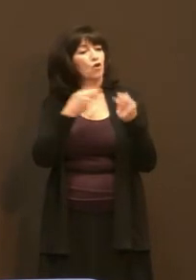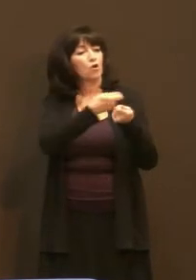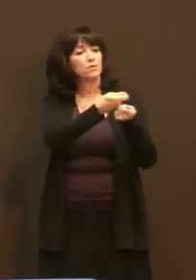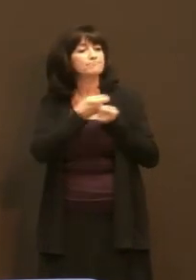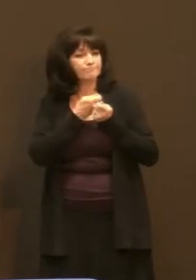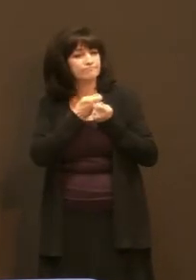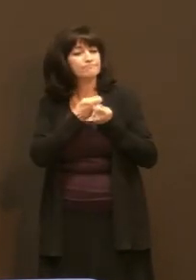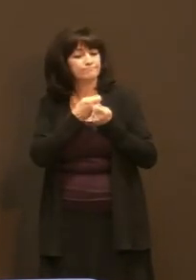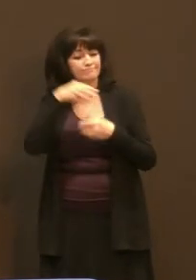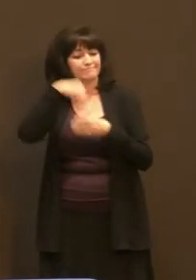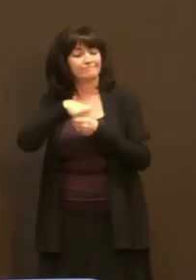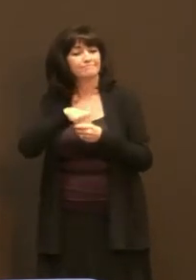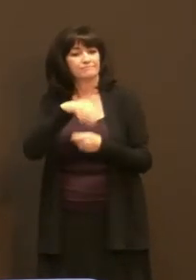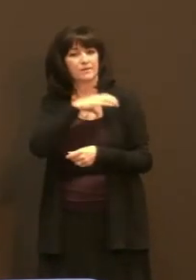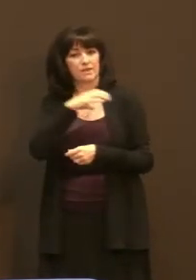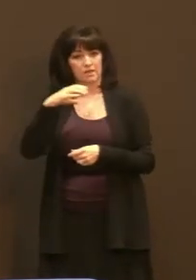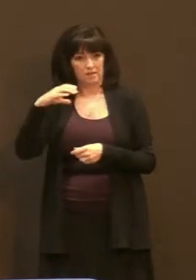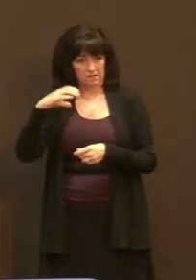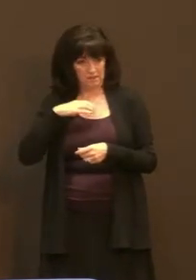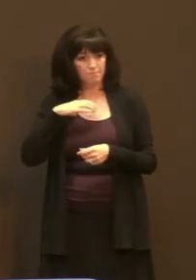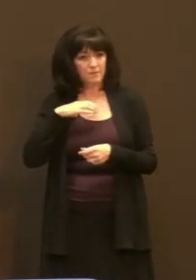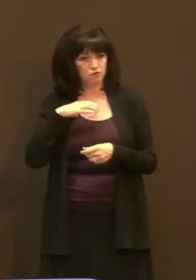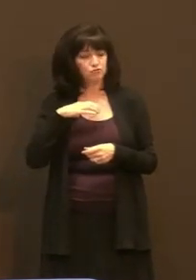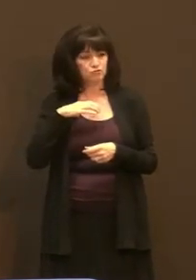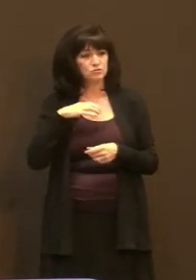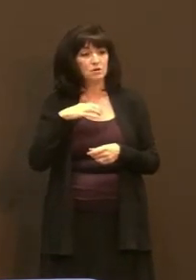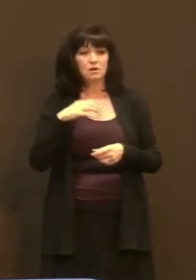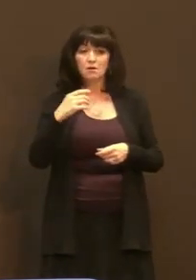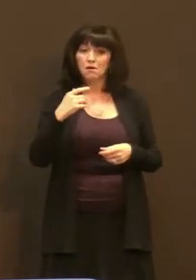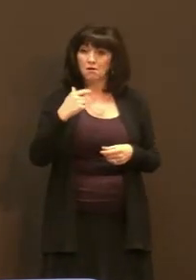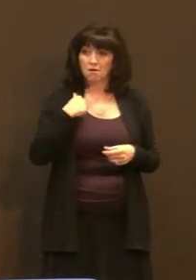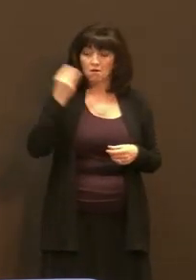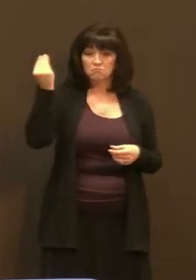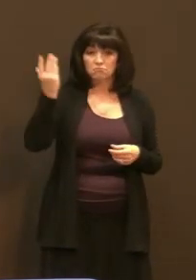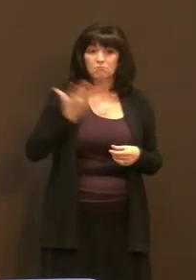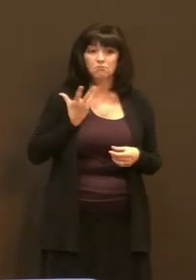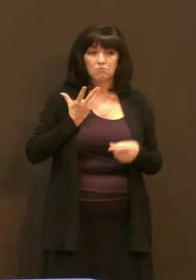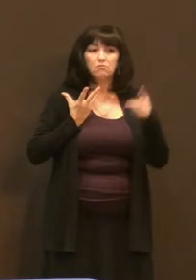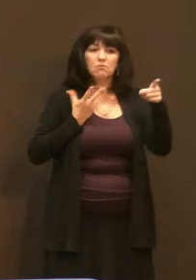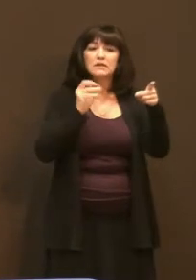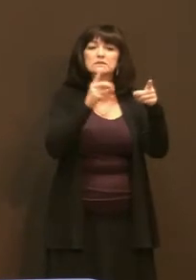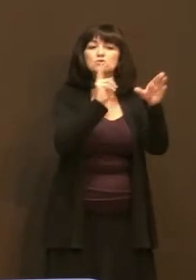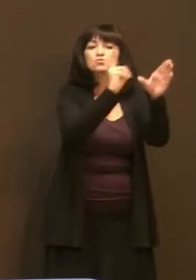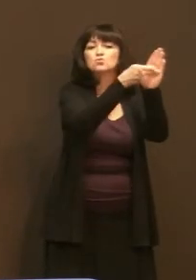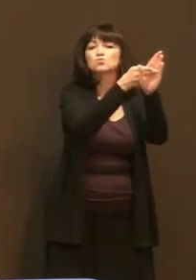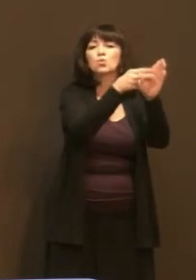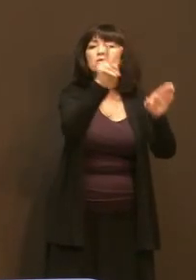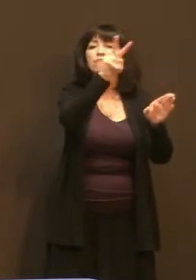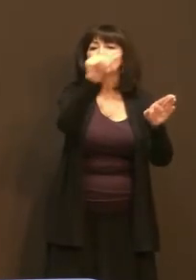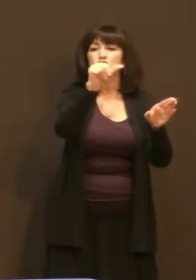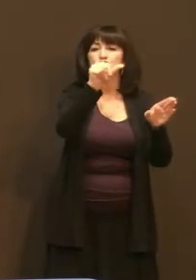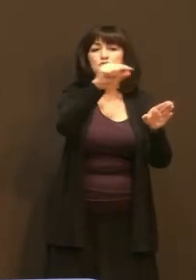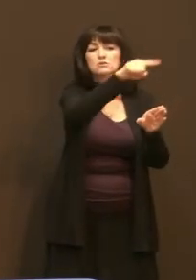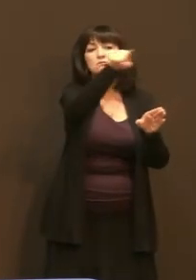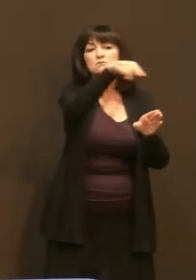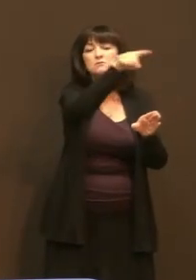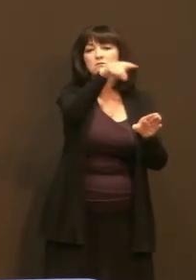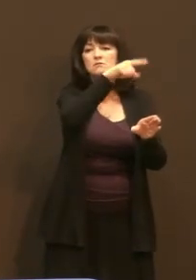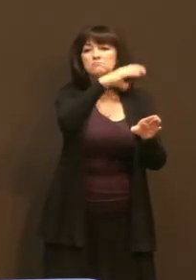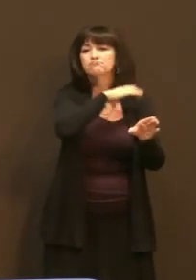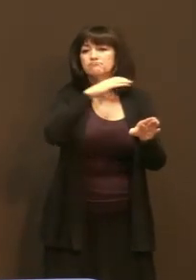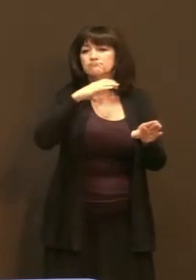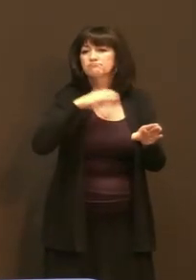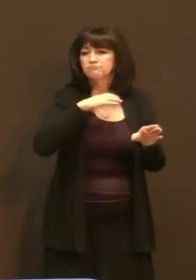Northeastern coalition. I'm told that he's joined a coalition with Virginia, maybe West